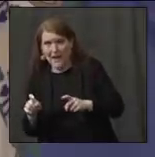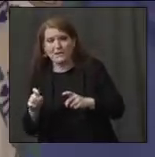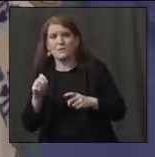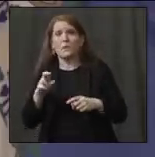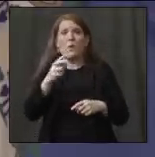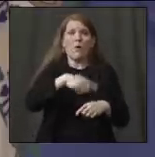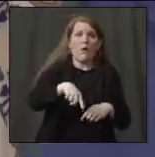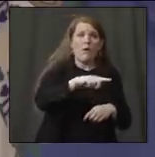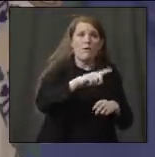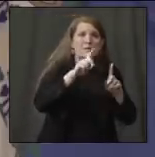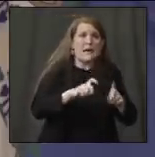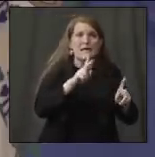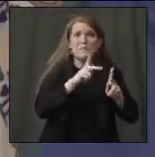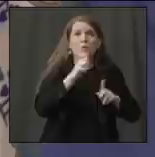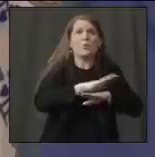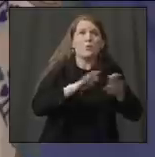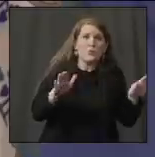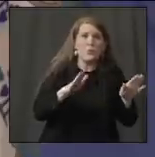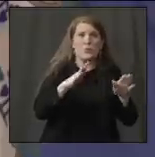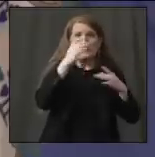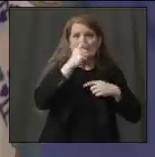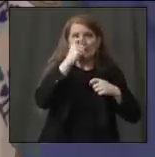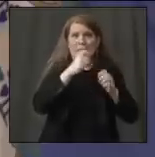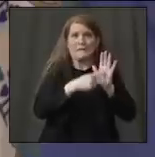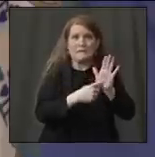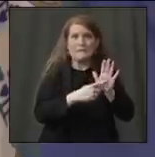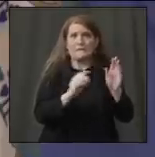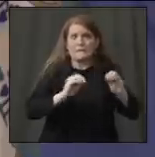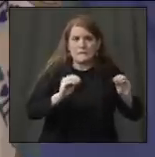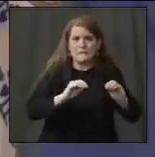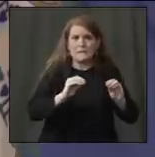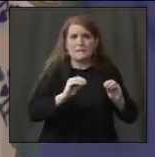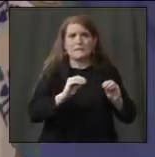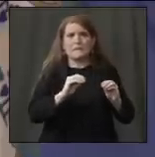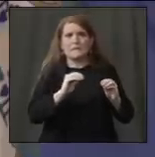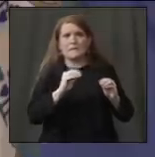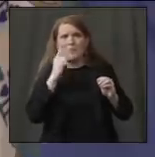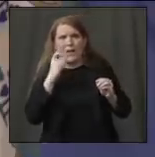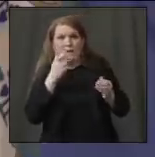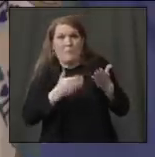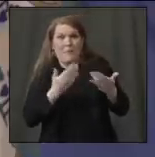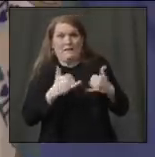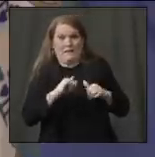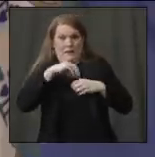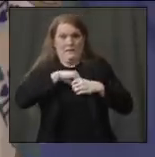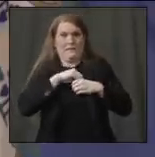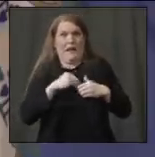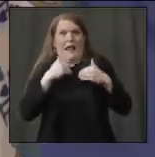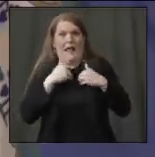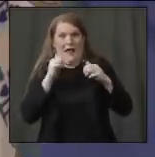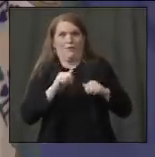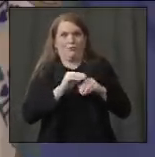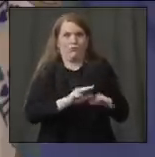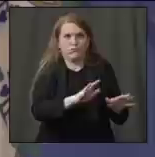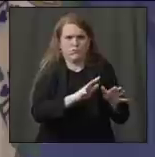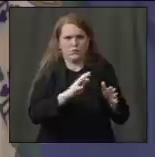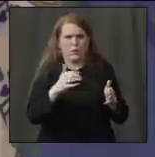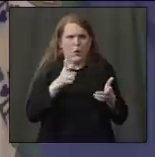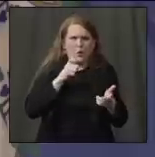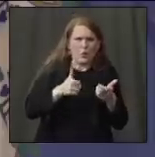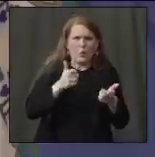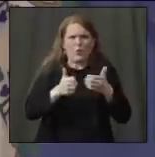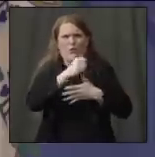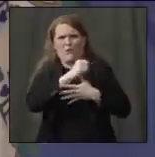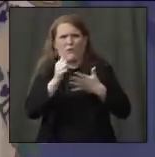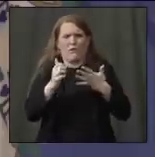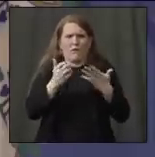folks out there aren't showing symptoms, but are infectious at this point. Part of what New York did with the antibody testing